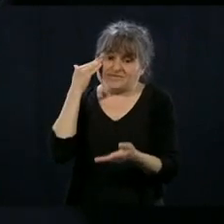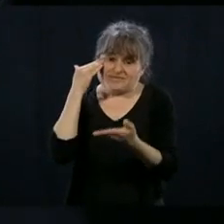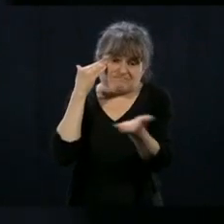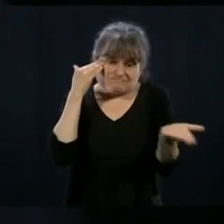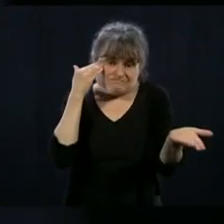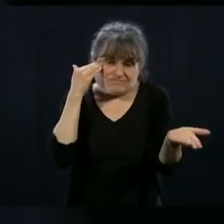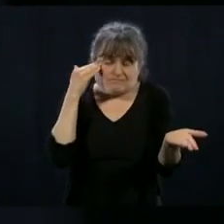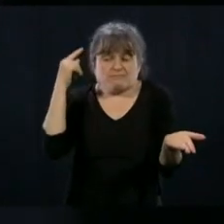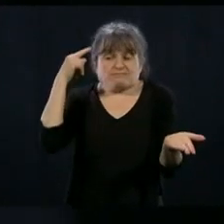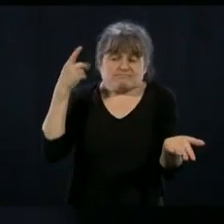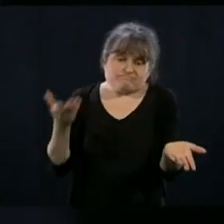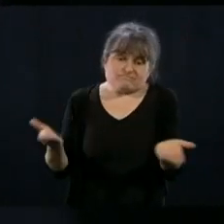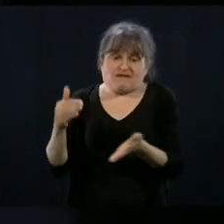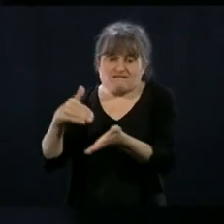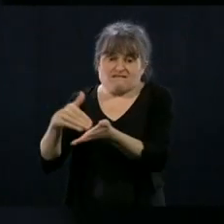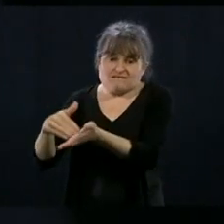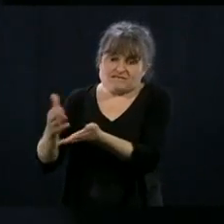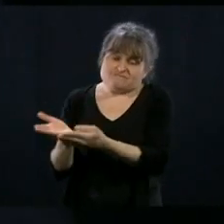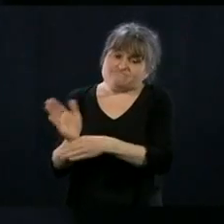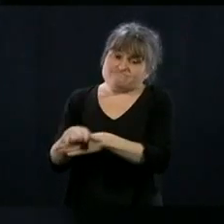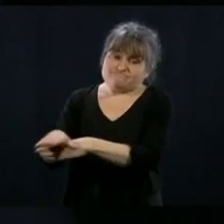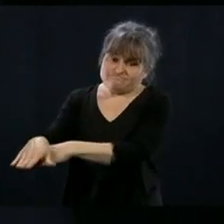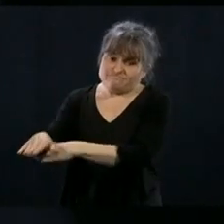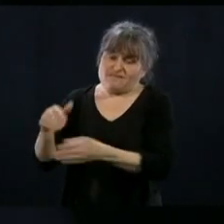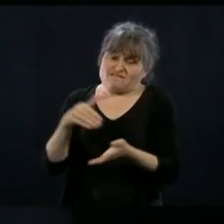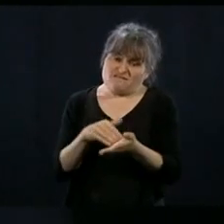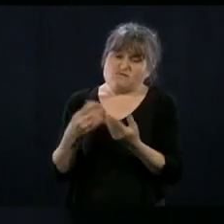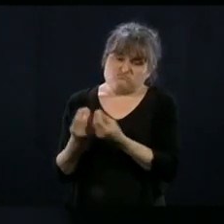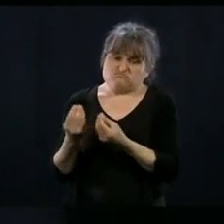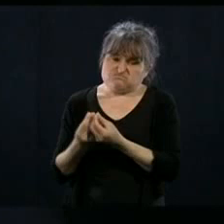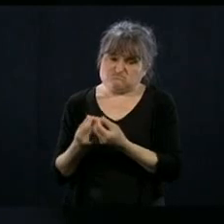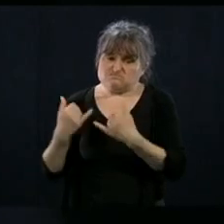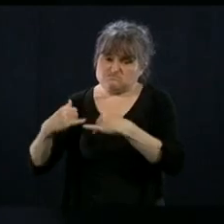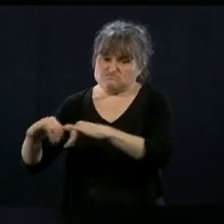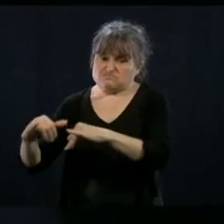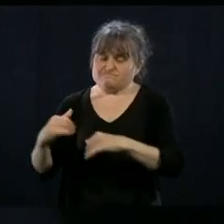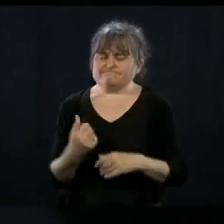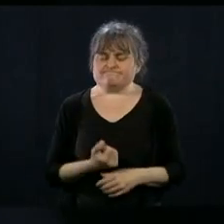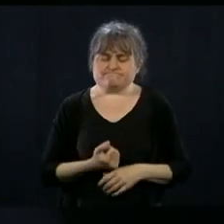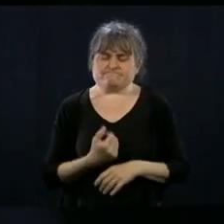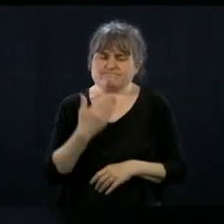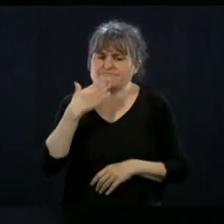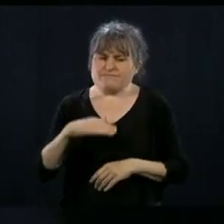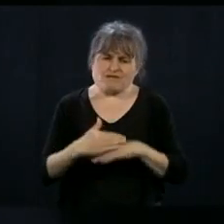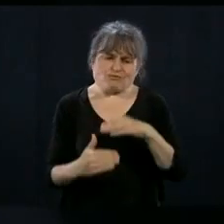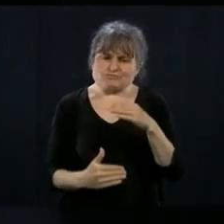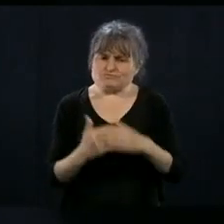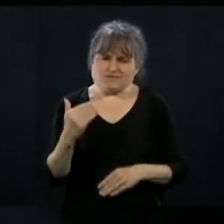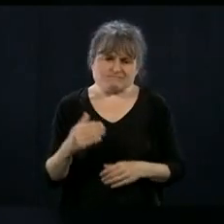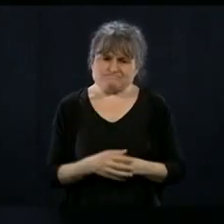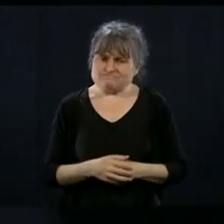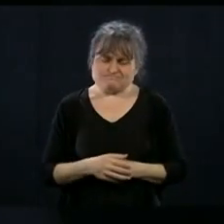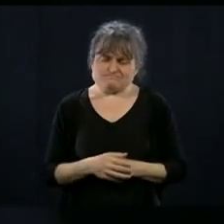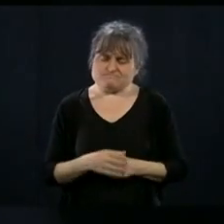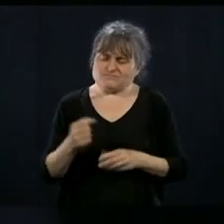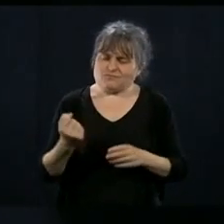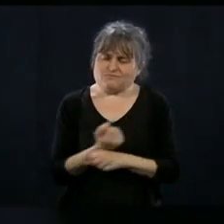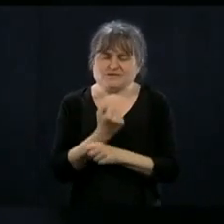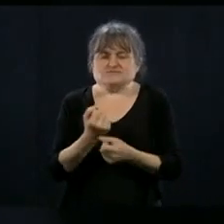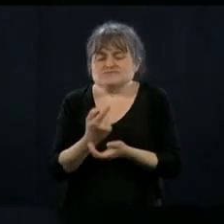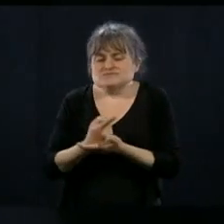realistic. There will continue being many deaths, unfortunately, over the next few days and